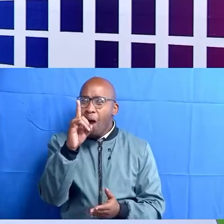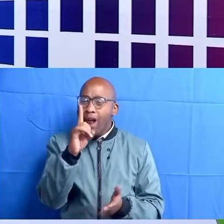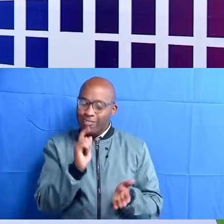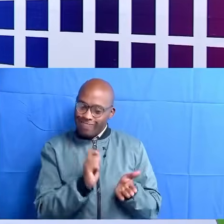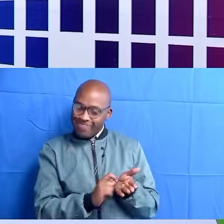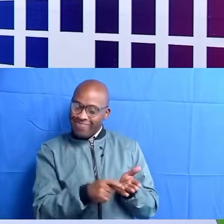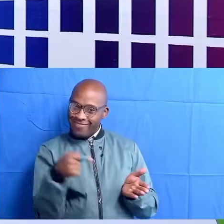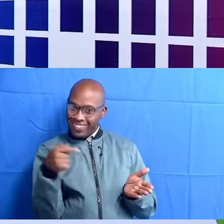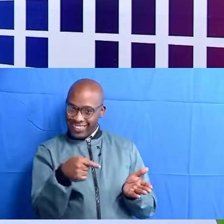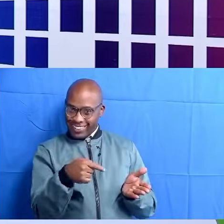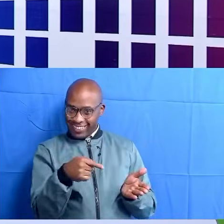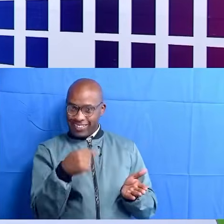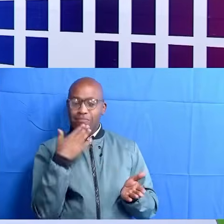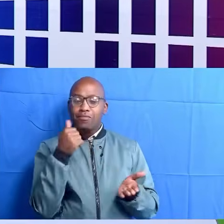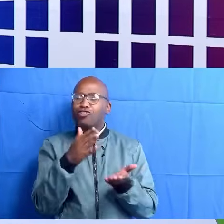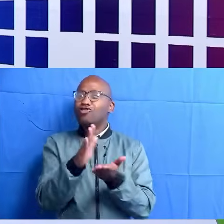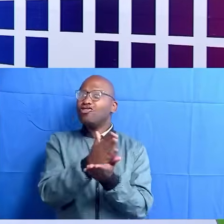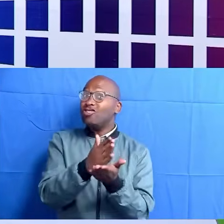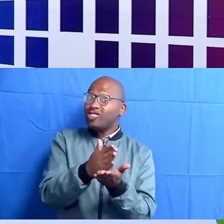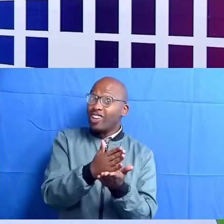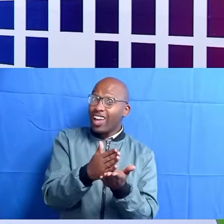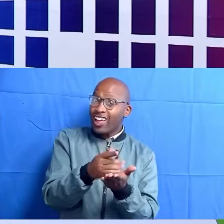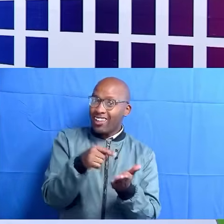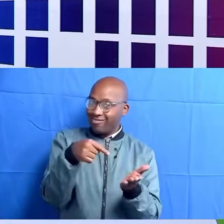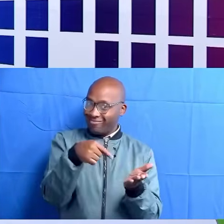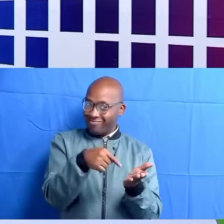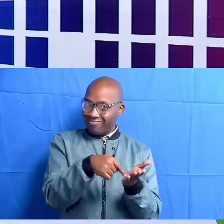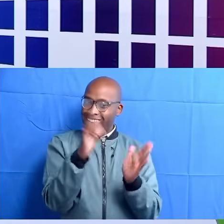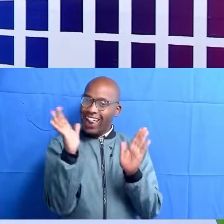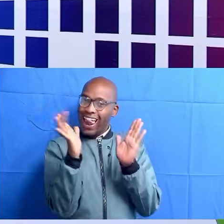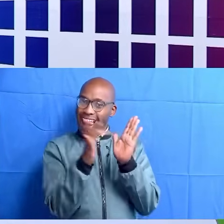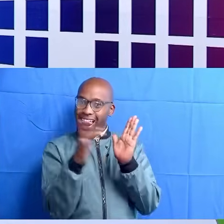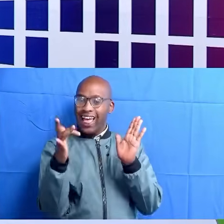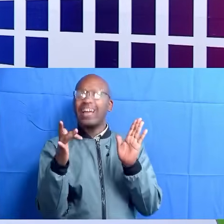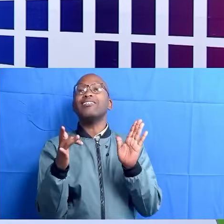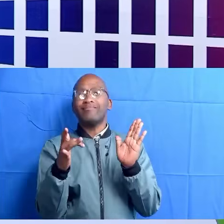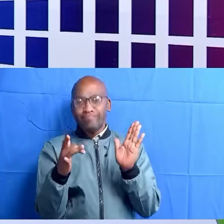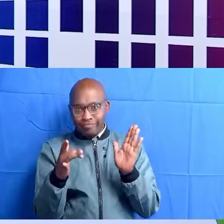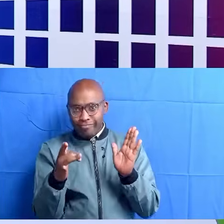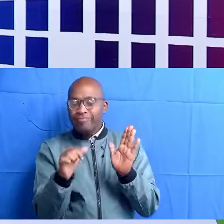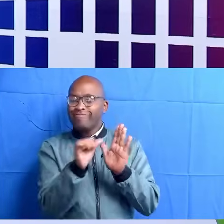share, recommend, and subscribe to our YouTube channel. Thank you